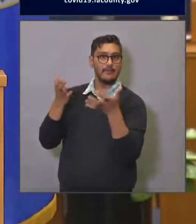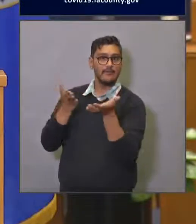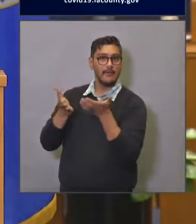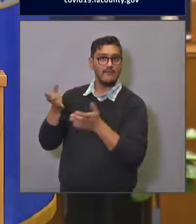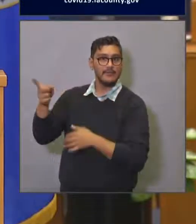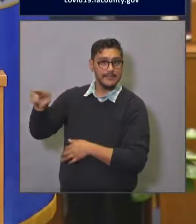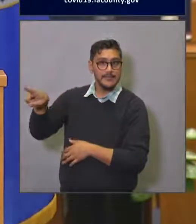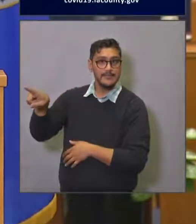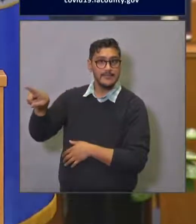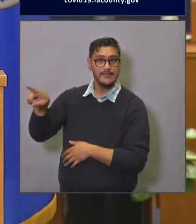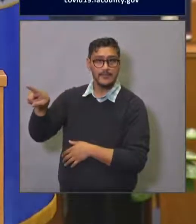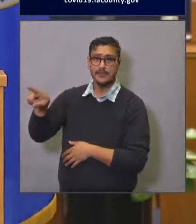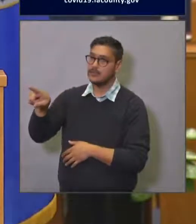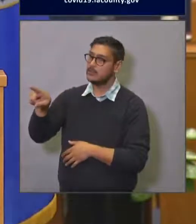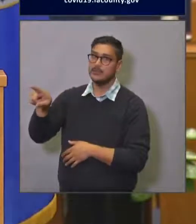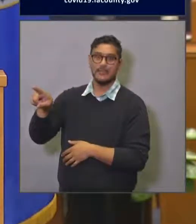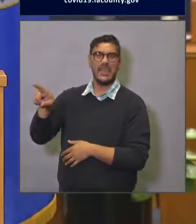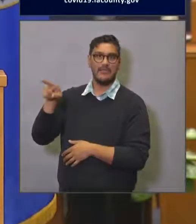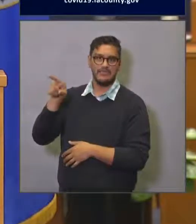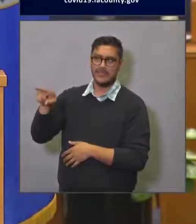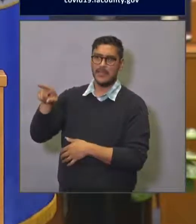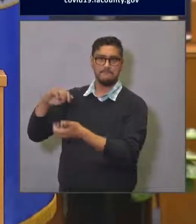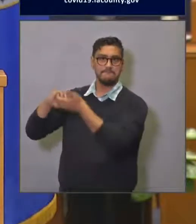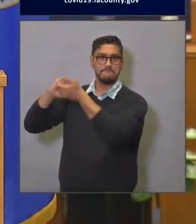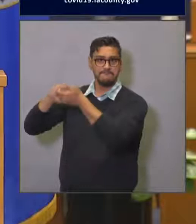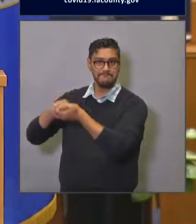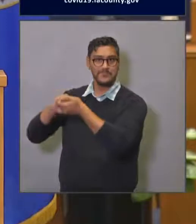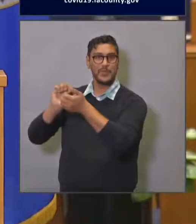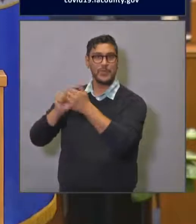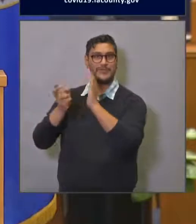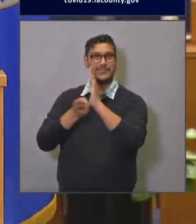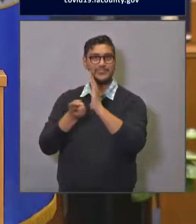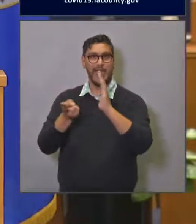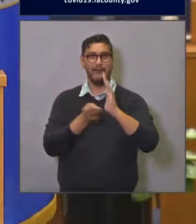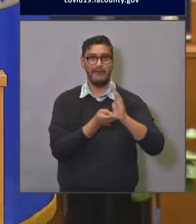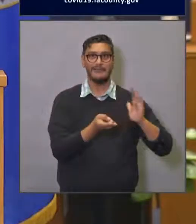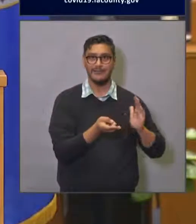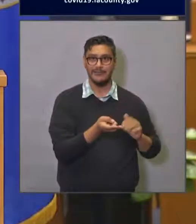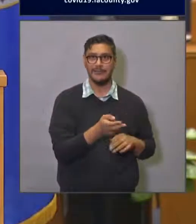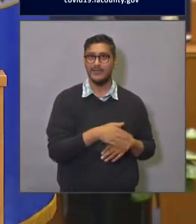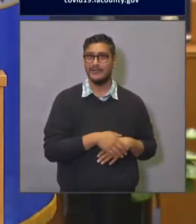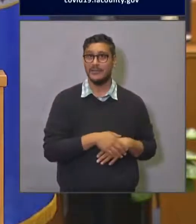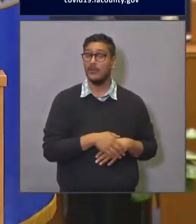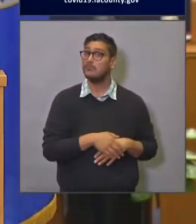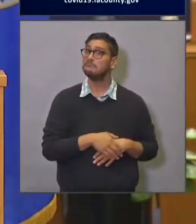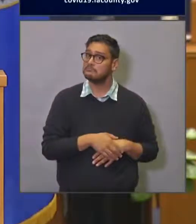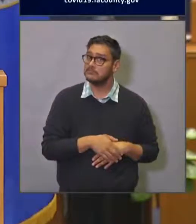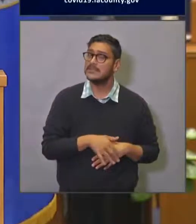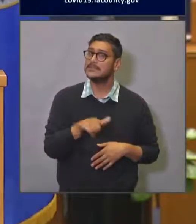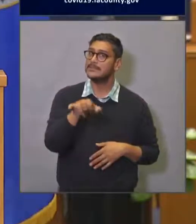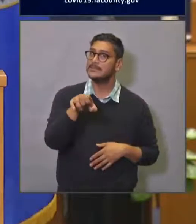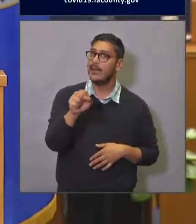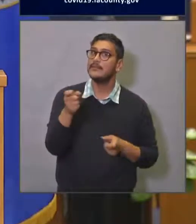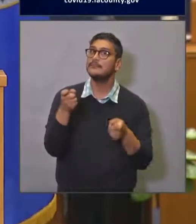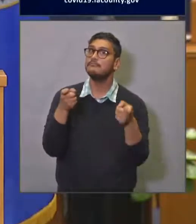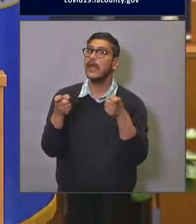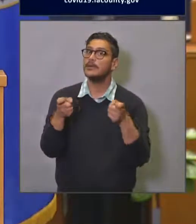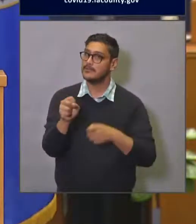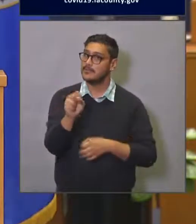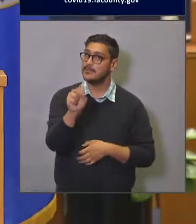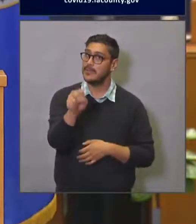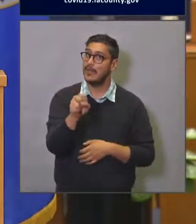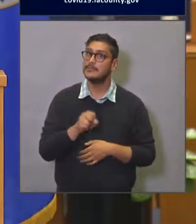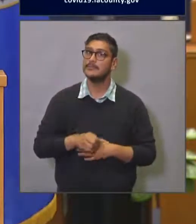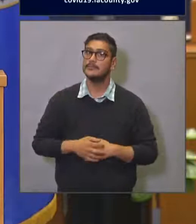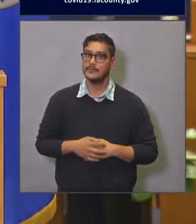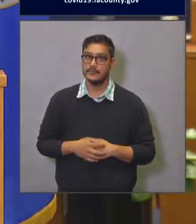working with all of our shelter providers. So our sense is that, yes, this is managed, and all